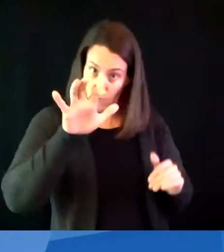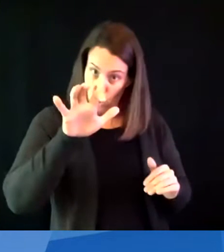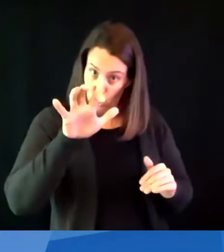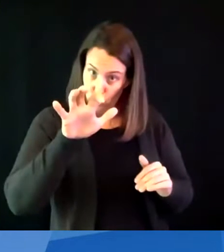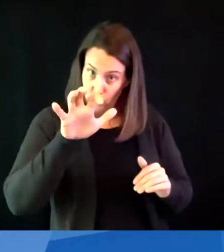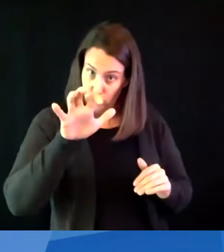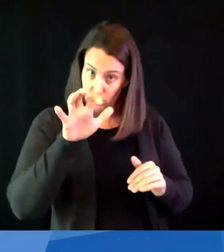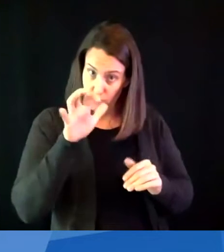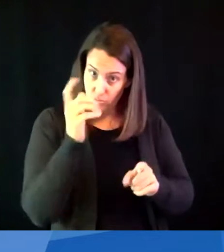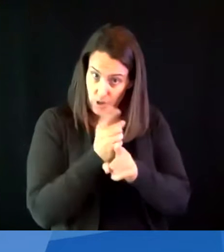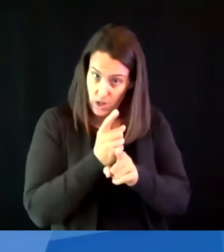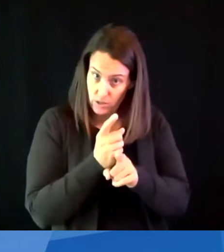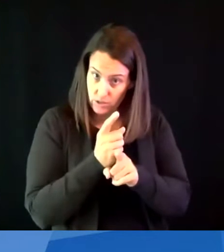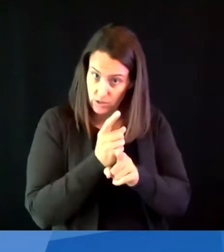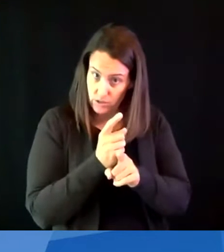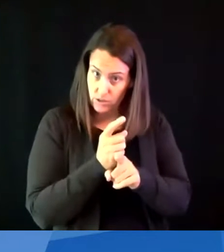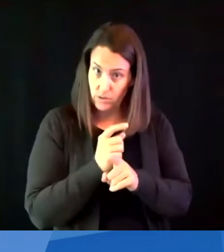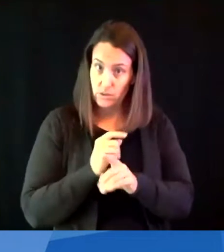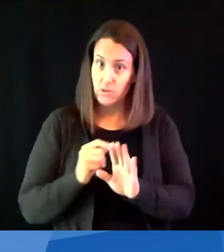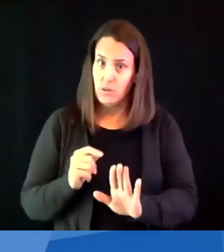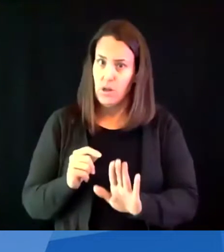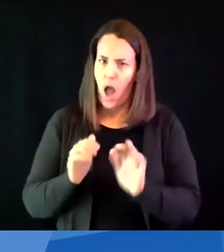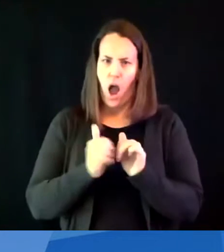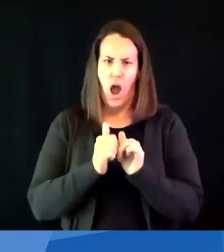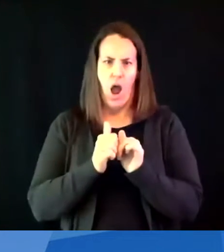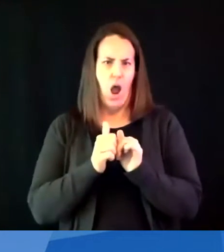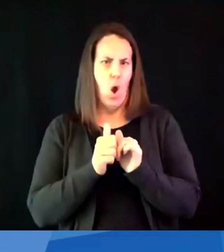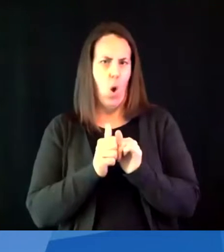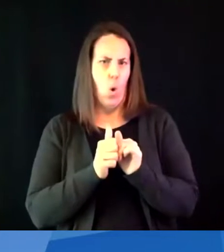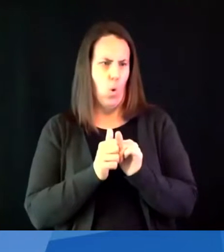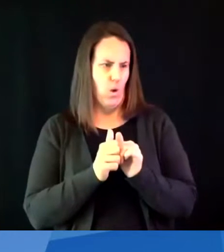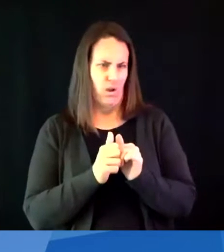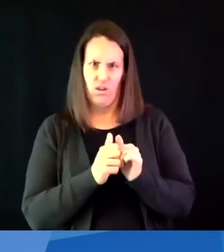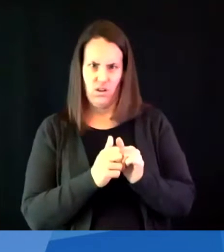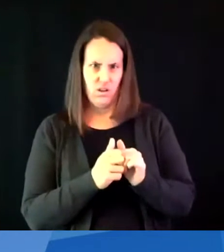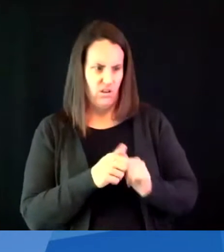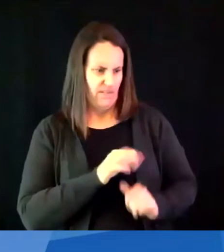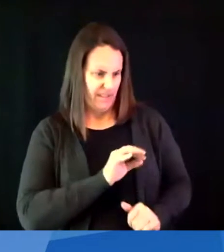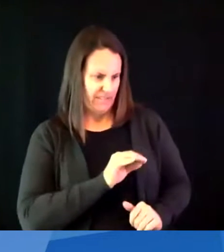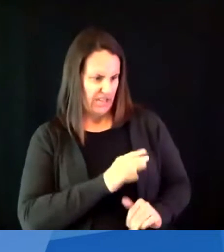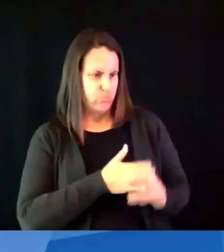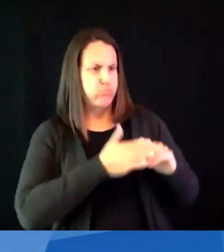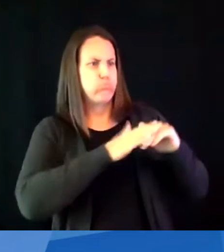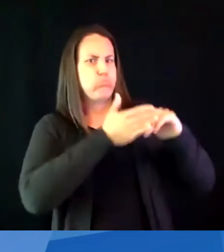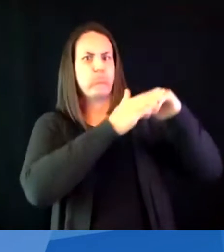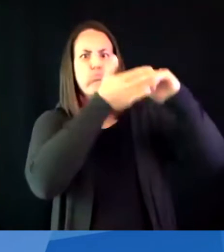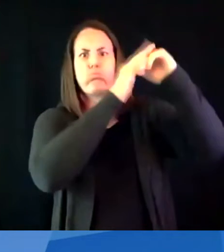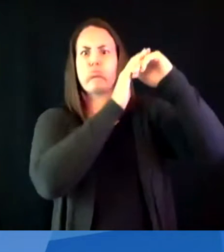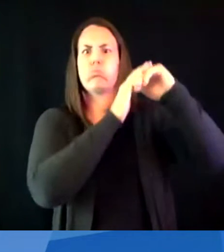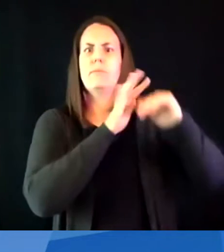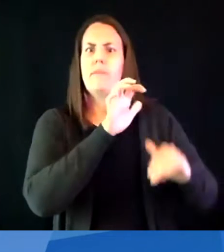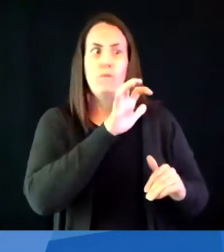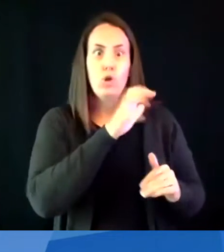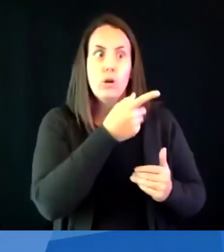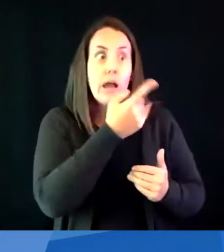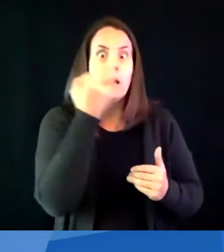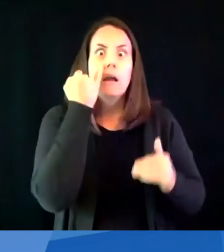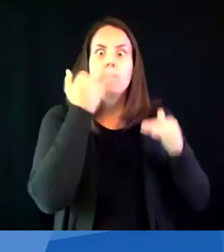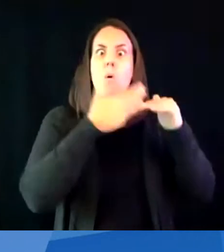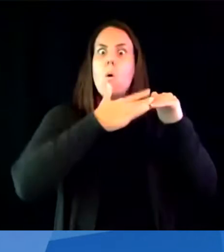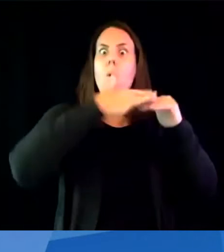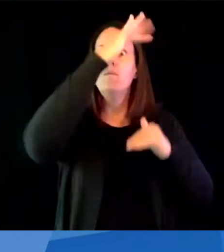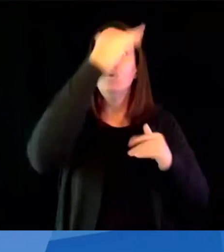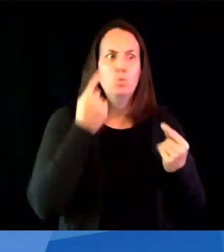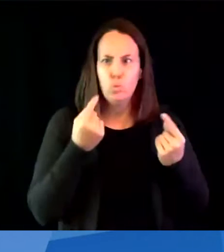needs to be done to be able to get it up to that number. Is it simply just hiring more staff, or what needs to be done? Thank